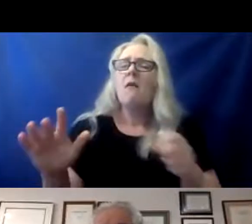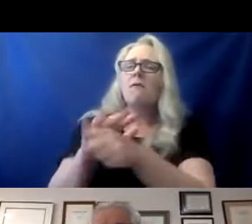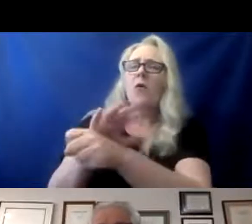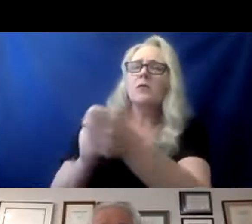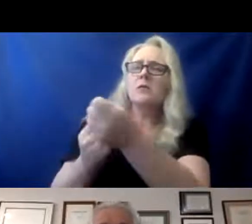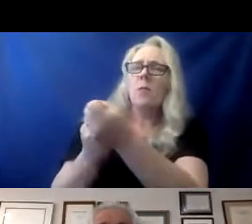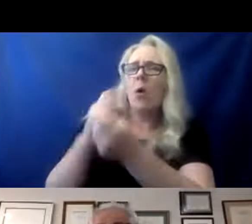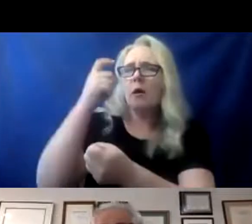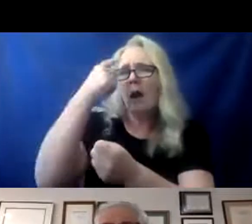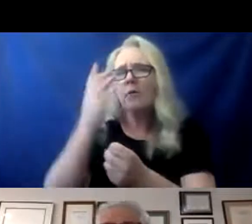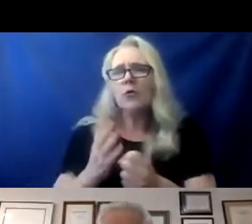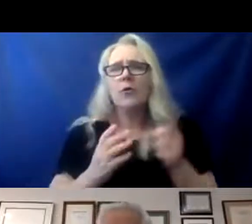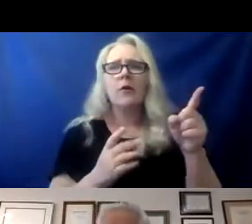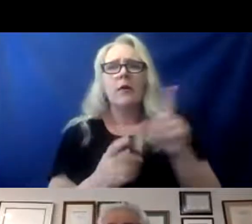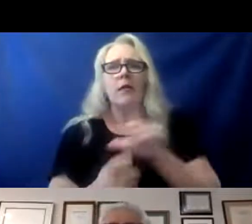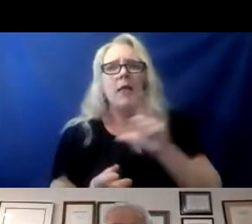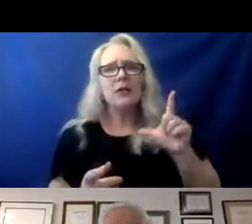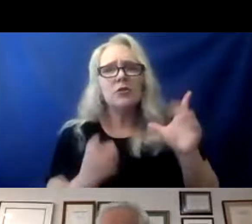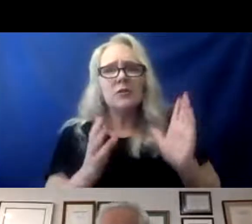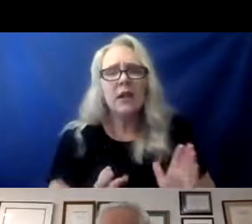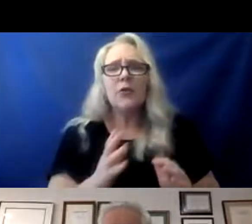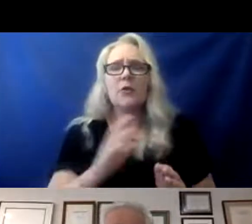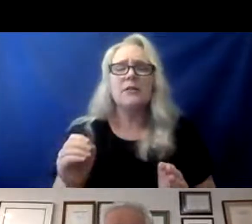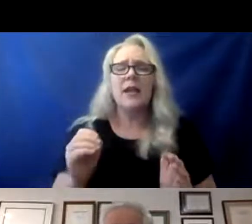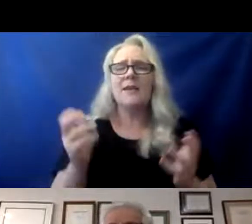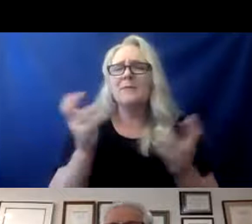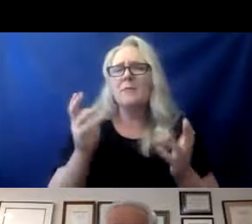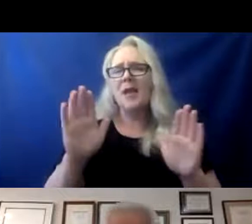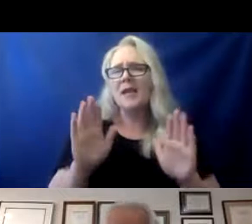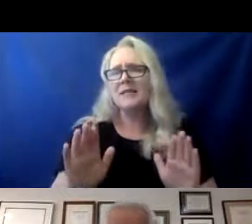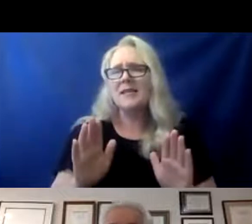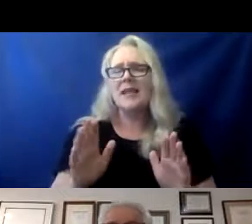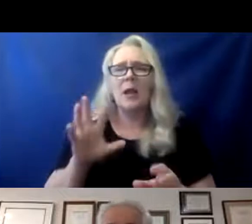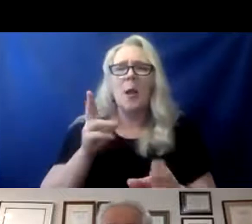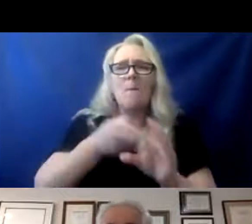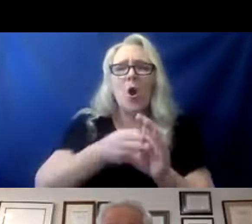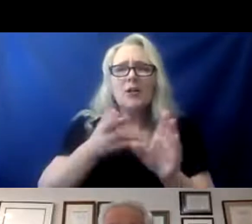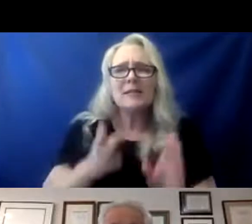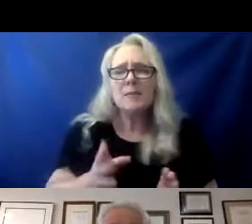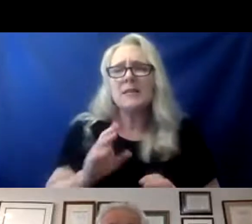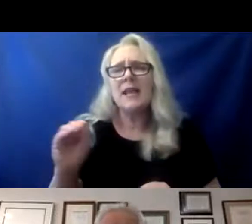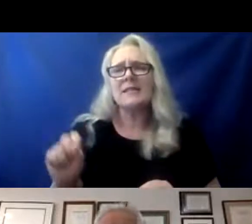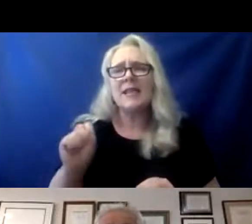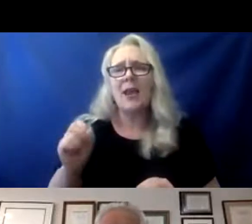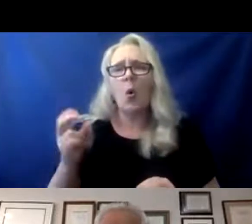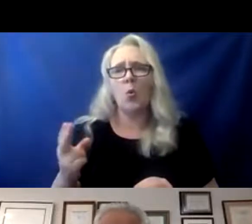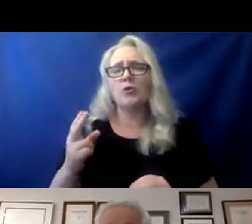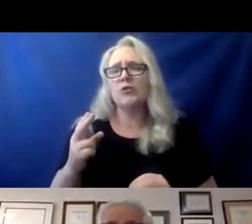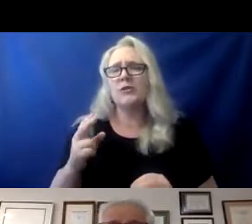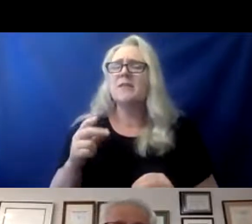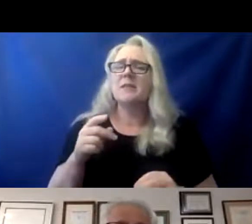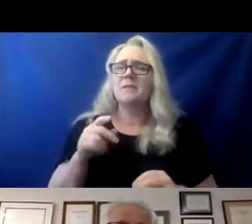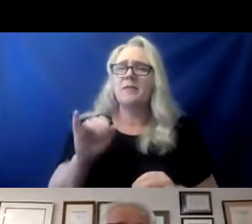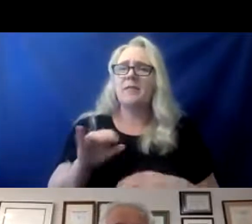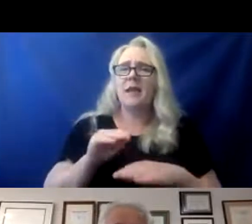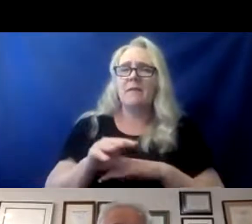the legislature, and all the amazing participants and stakeholders on our advisory group that led up to the